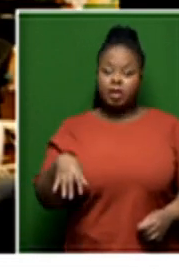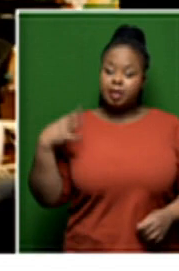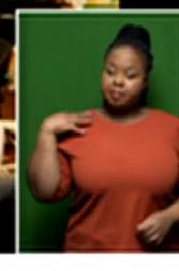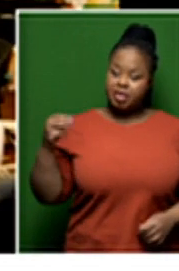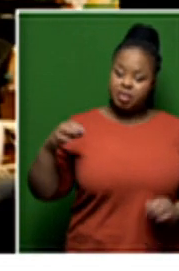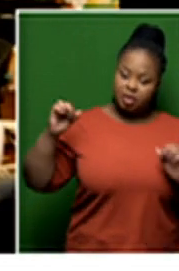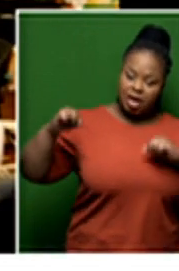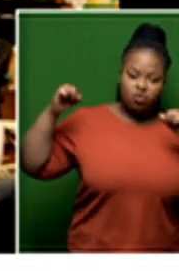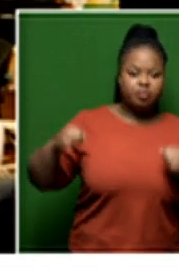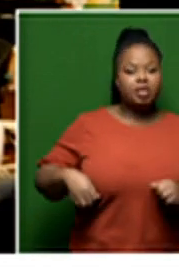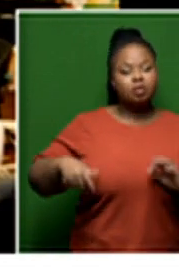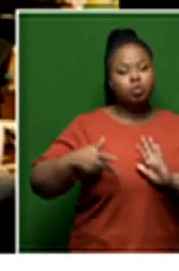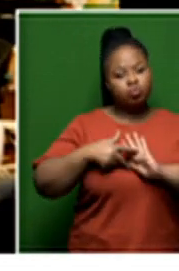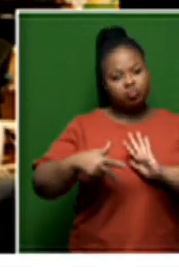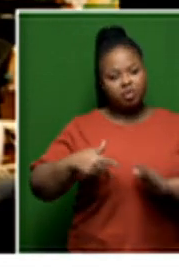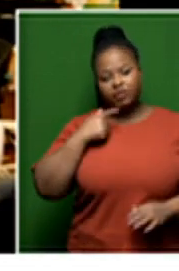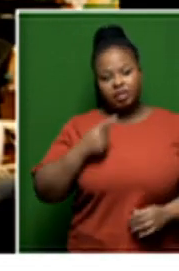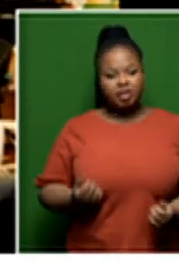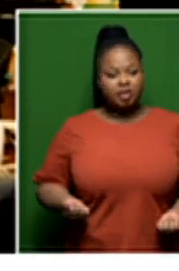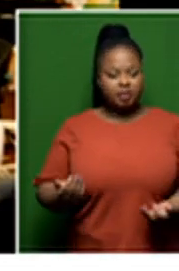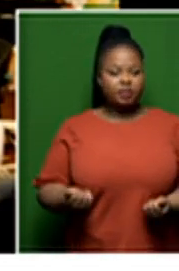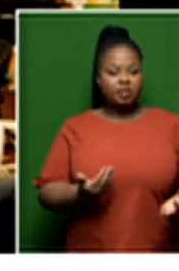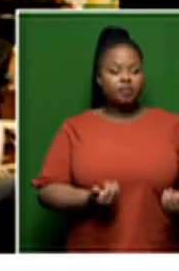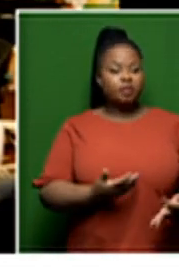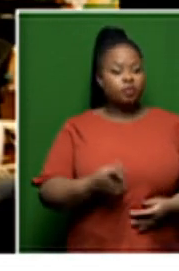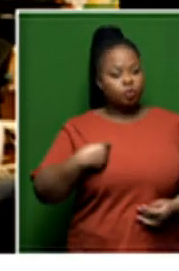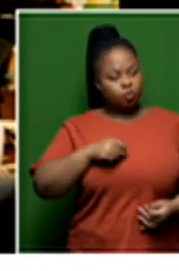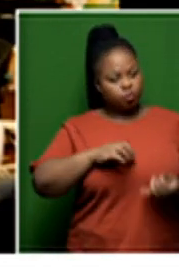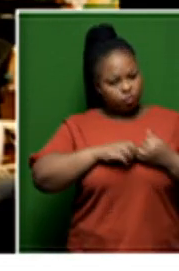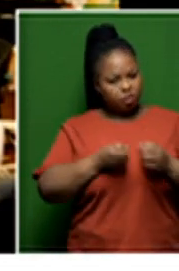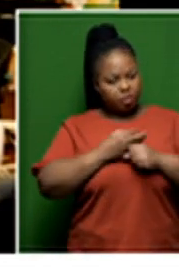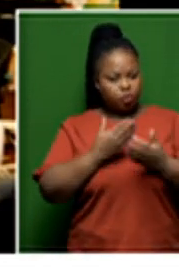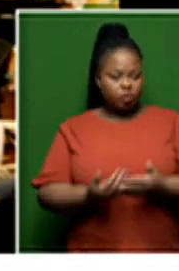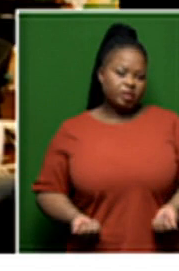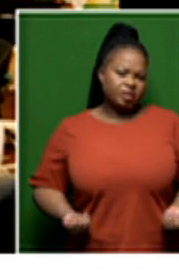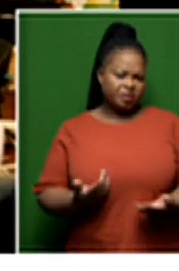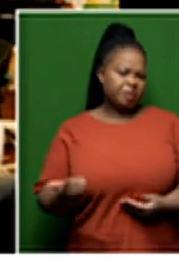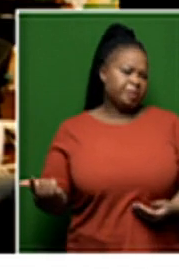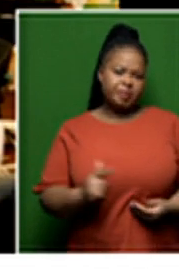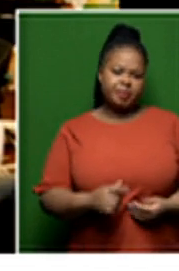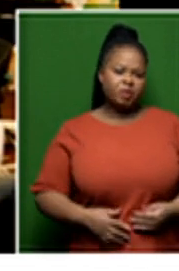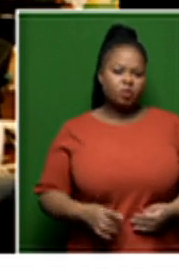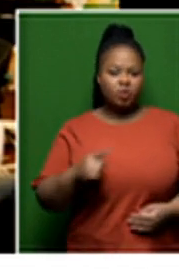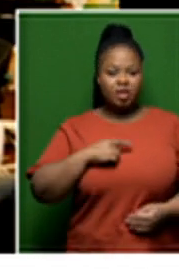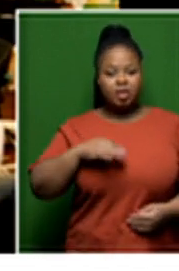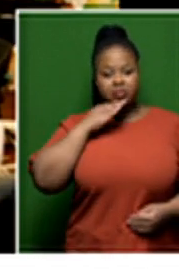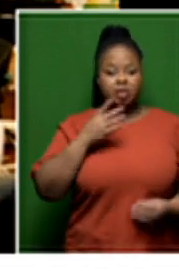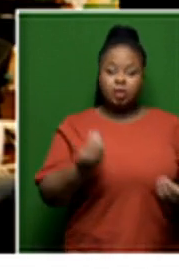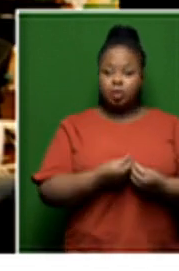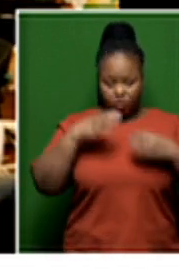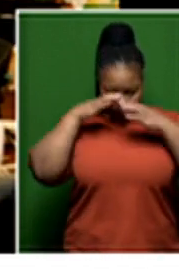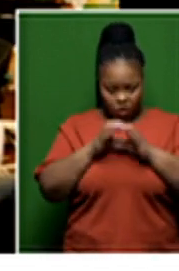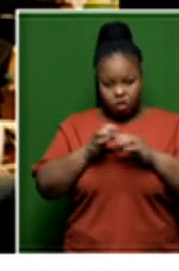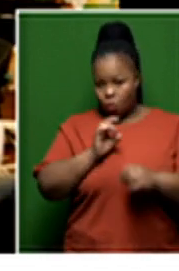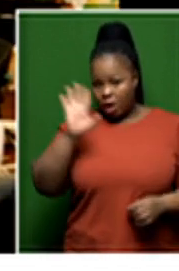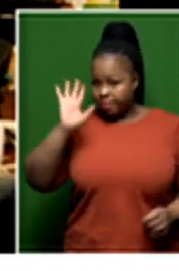there's pressure right across the system, right across the sector to make sure that delivery takes place. So it's not something that we focus on in one day.